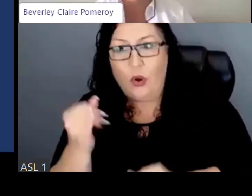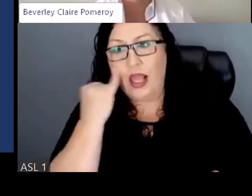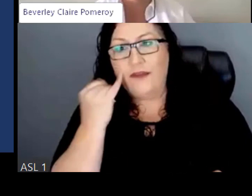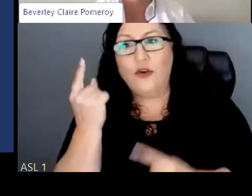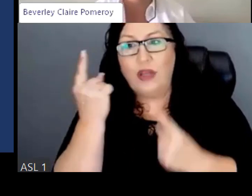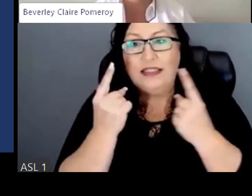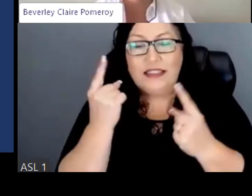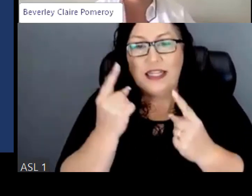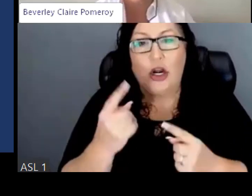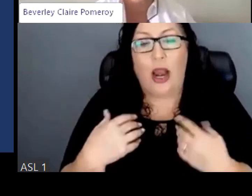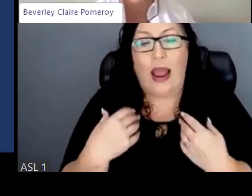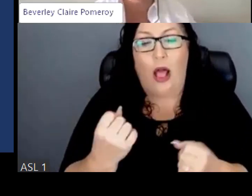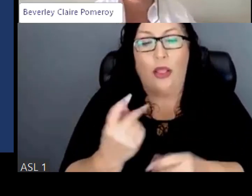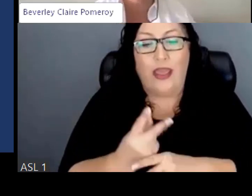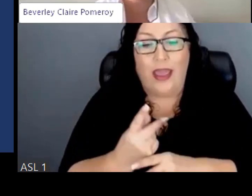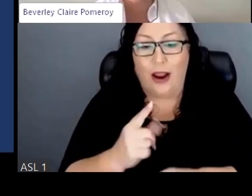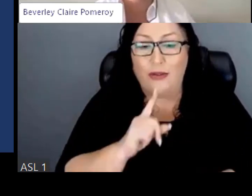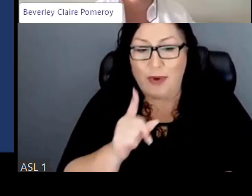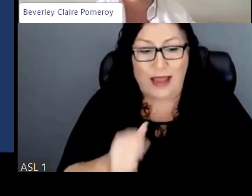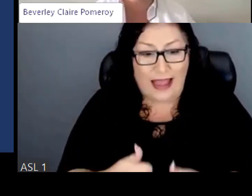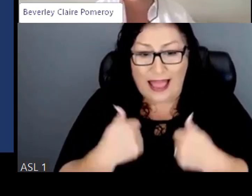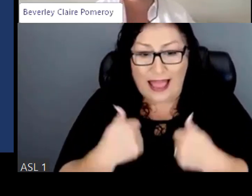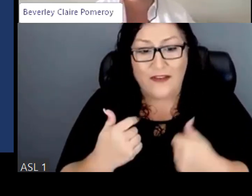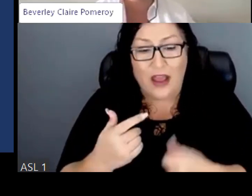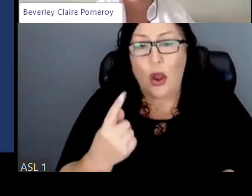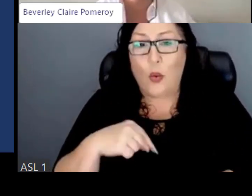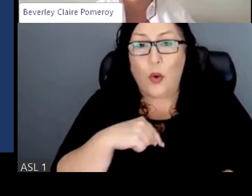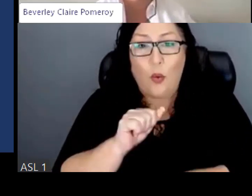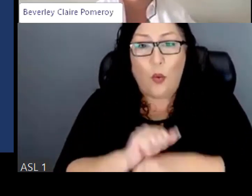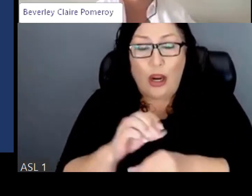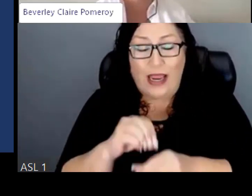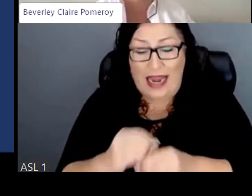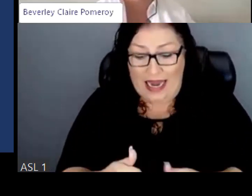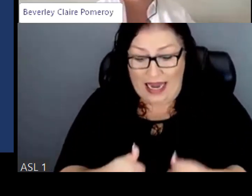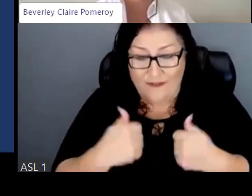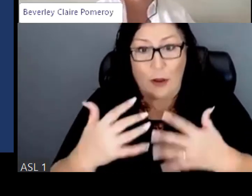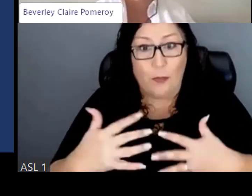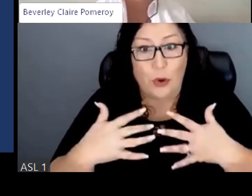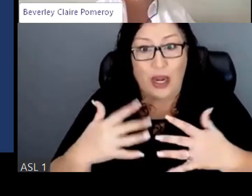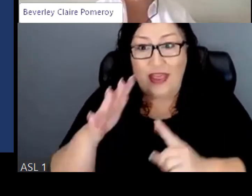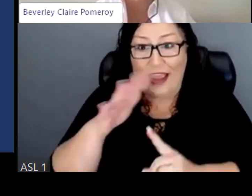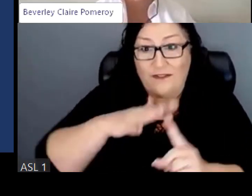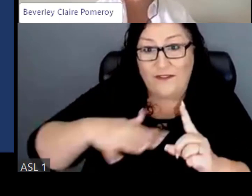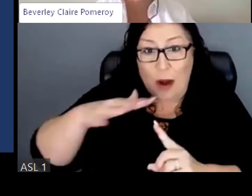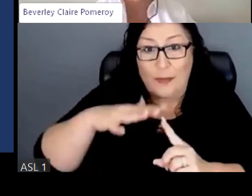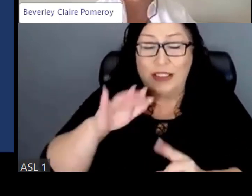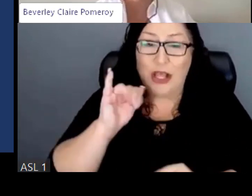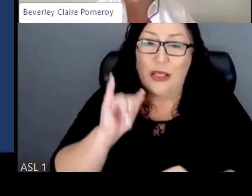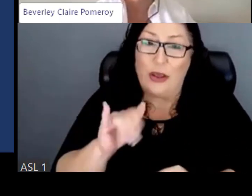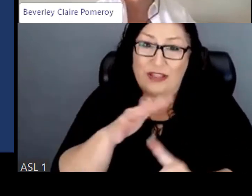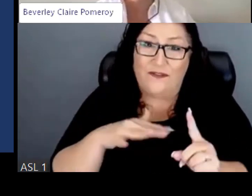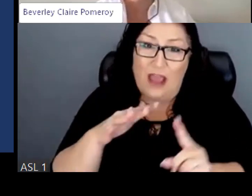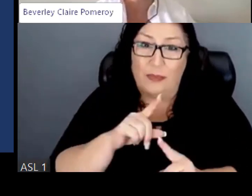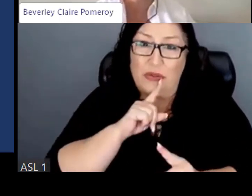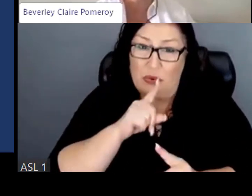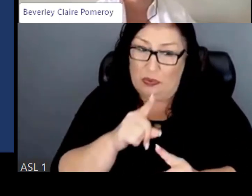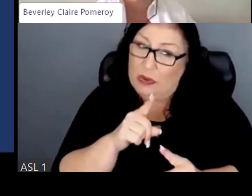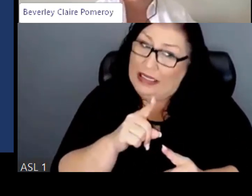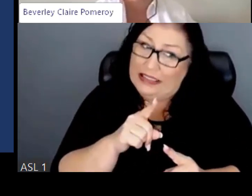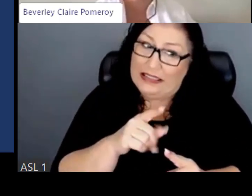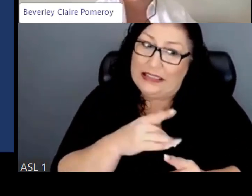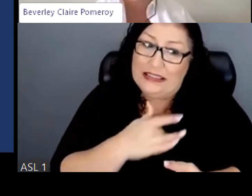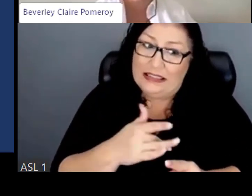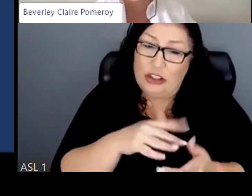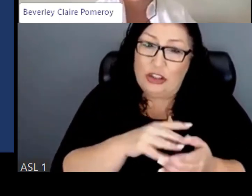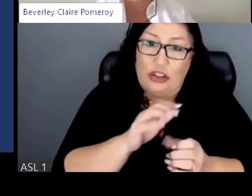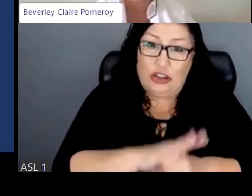organization or area in healthcare, they are alive. We work in these living, breathing environments, and these environments are incredibly vulnerable to